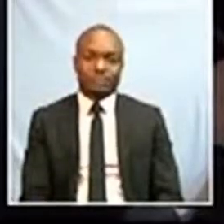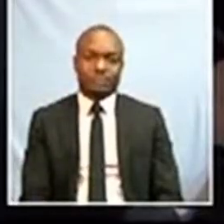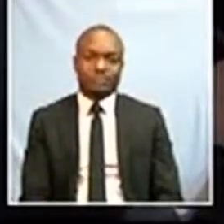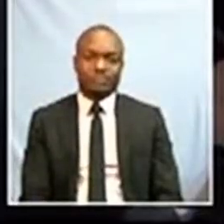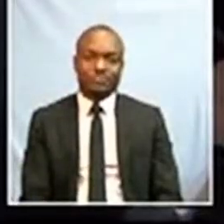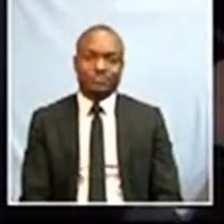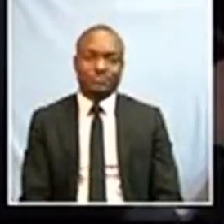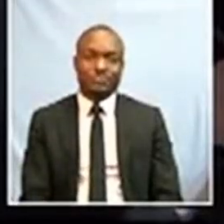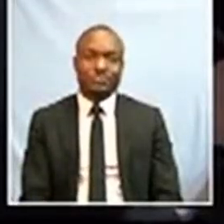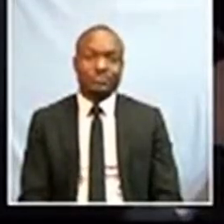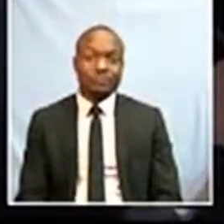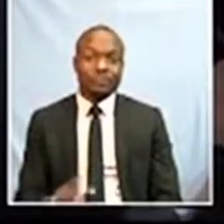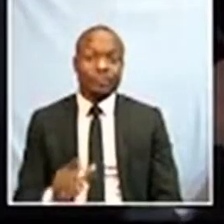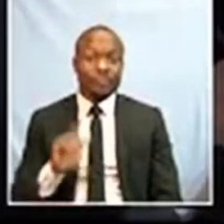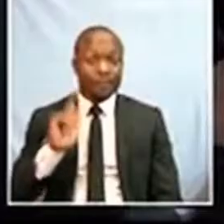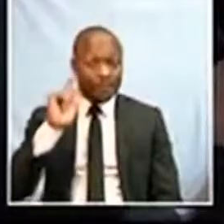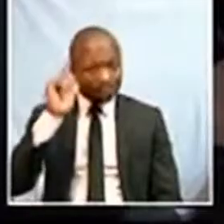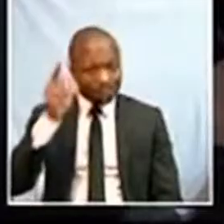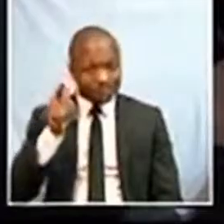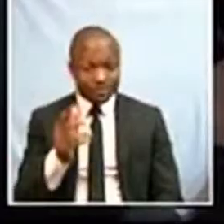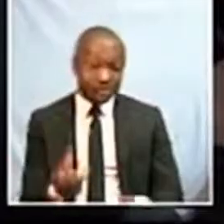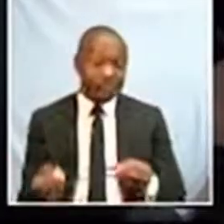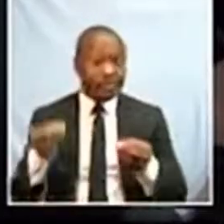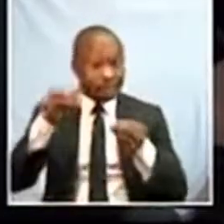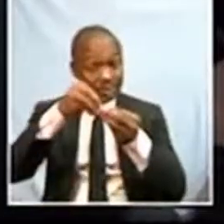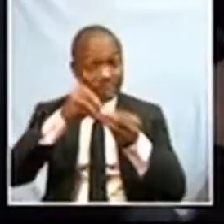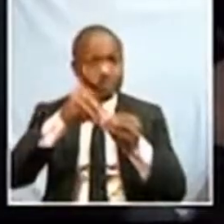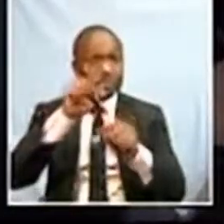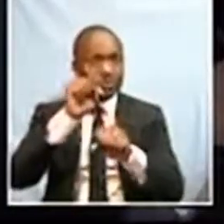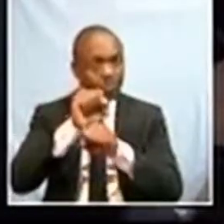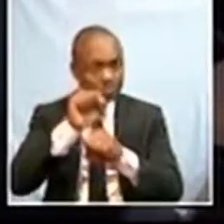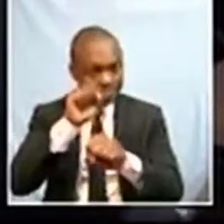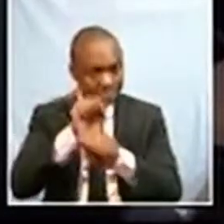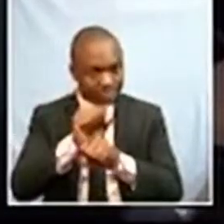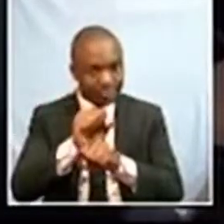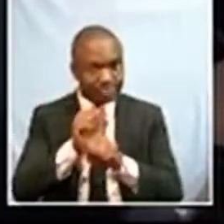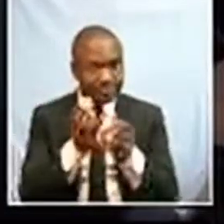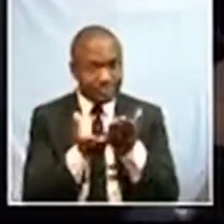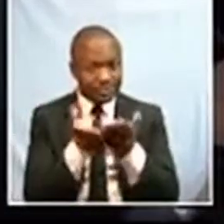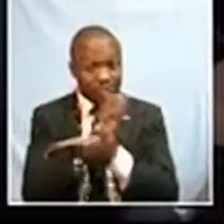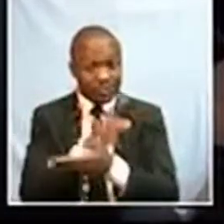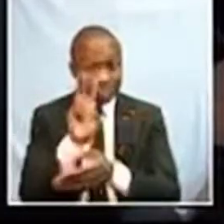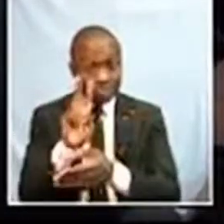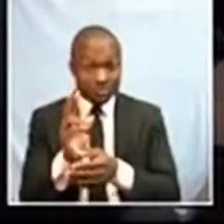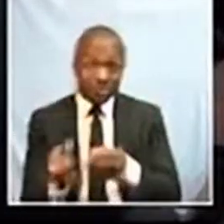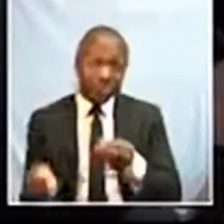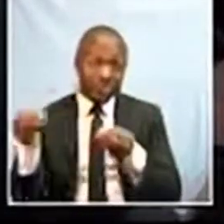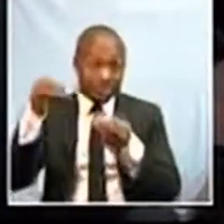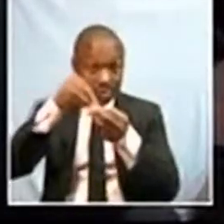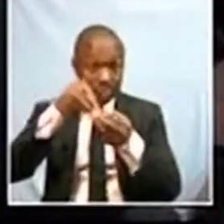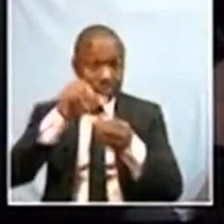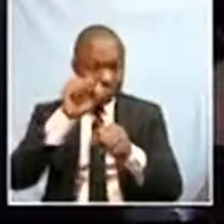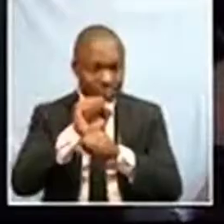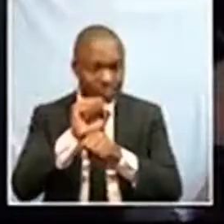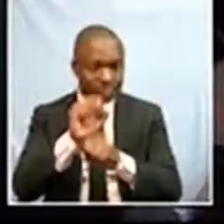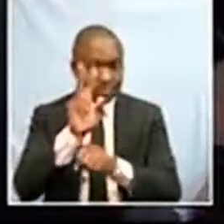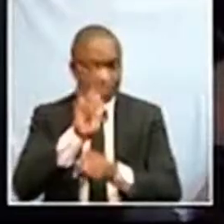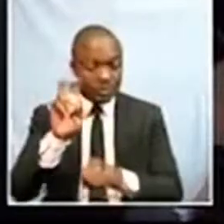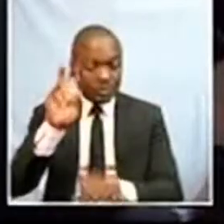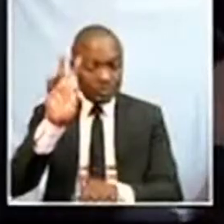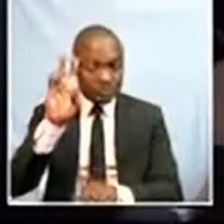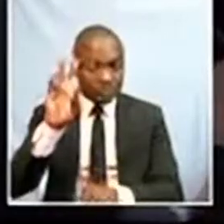Then further, there were additional works on page 2. Further, there were additional works of